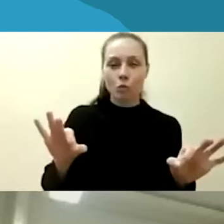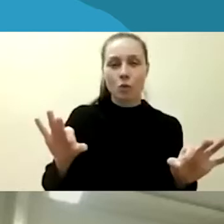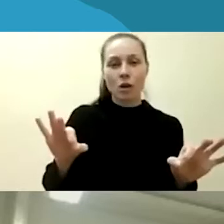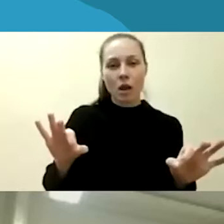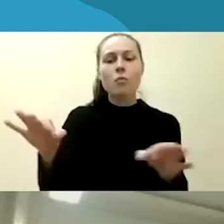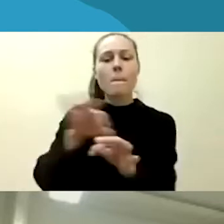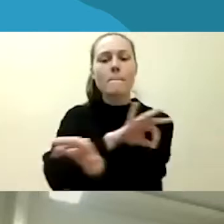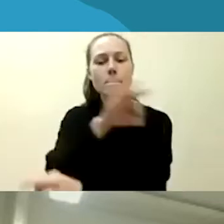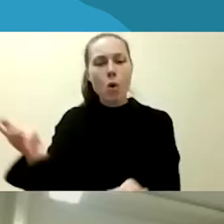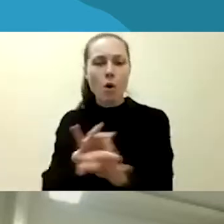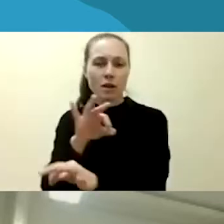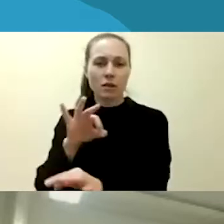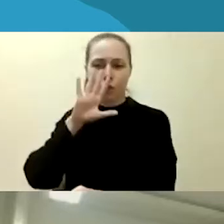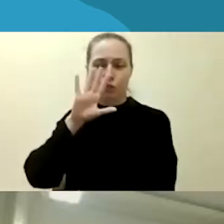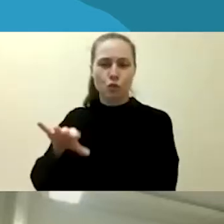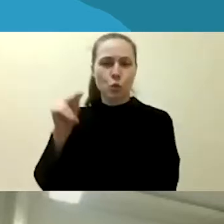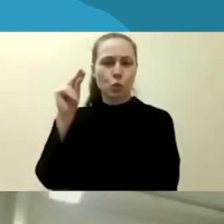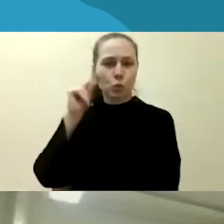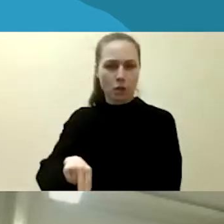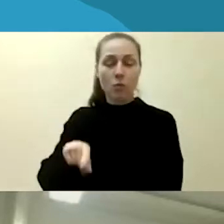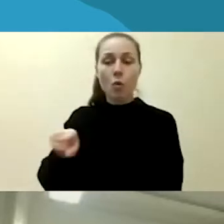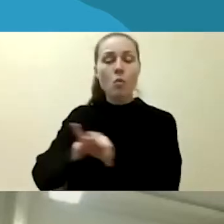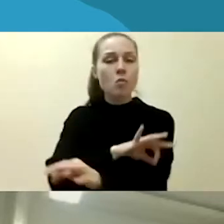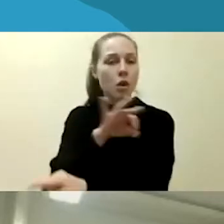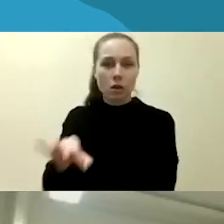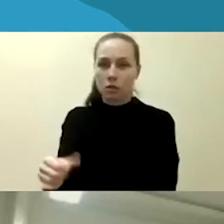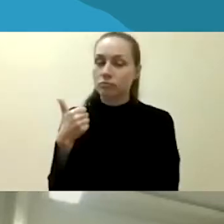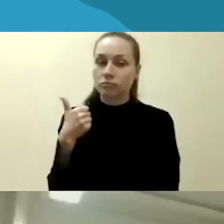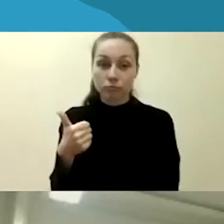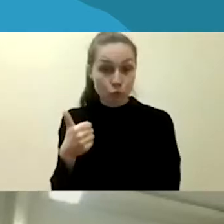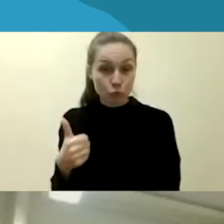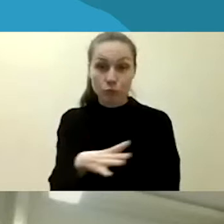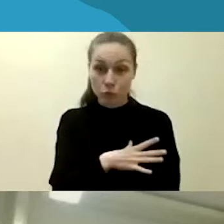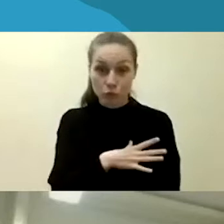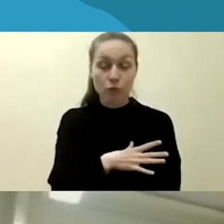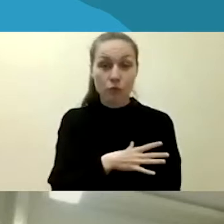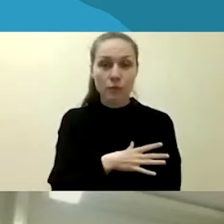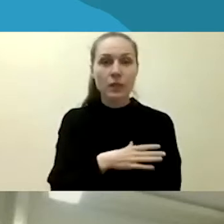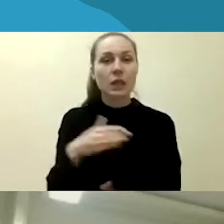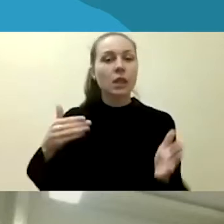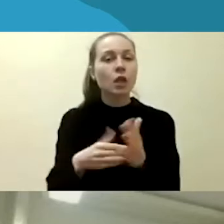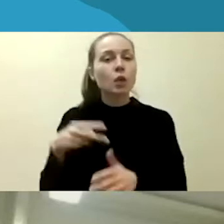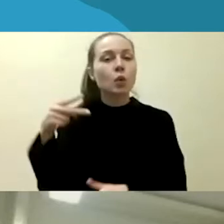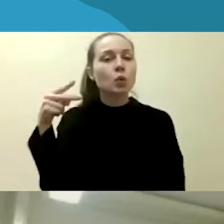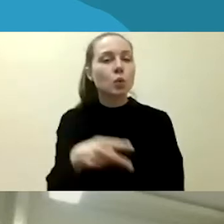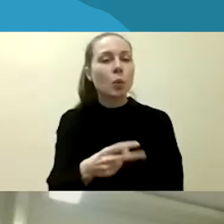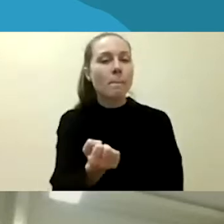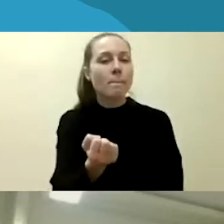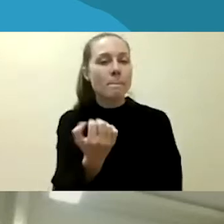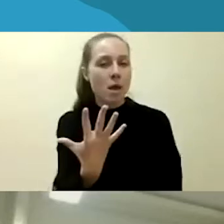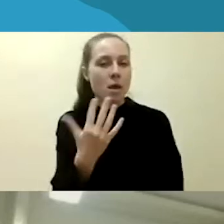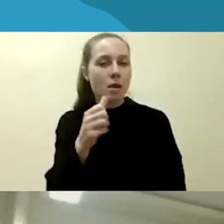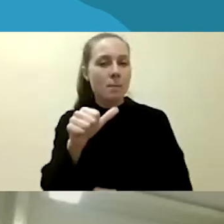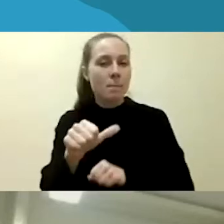was 2007. And until 2015, it was only in Stockholm we had this